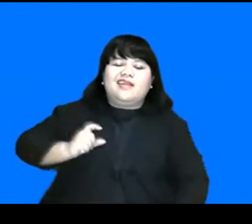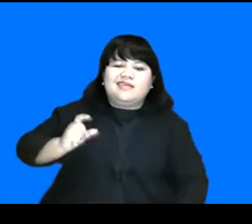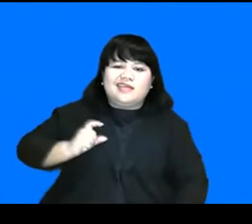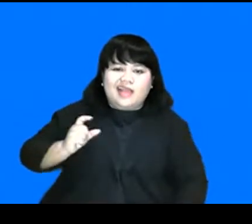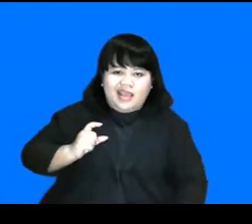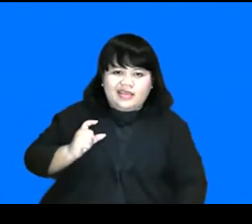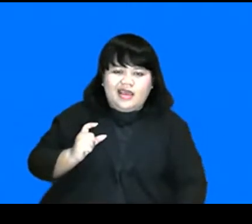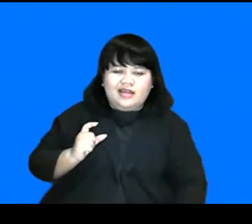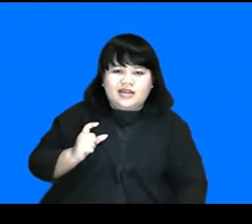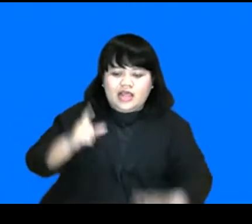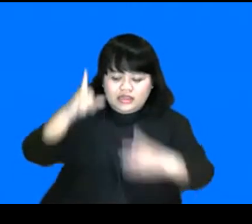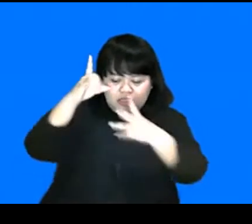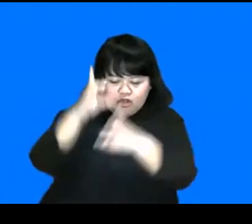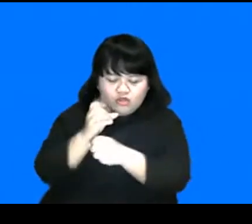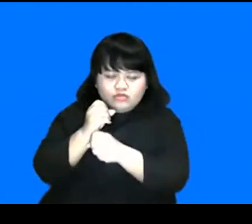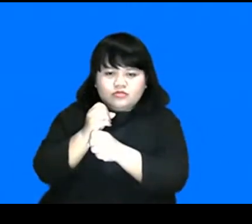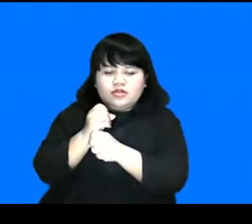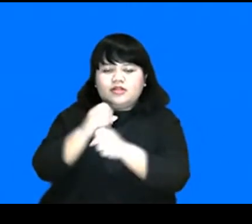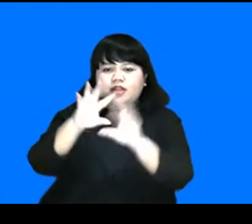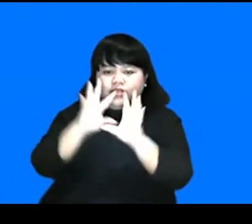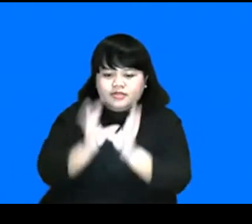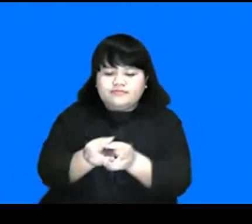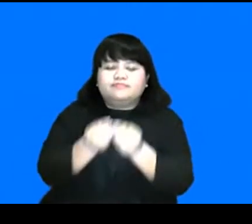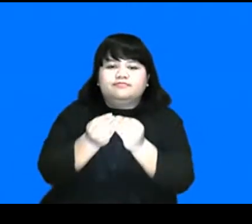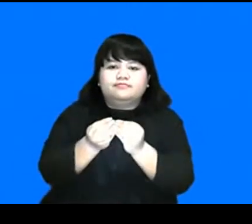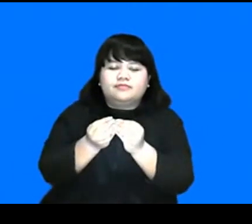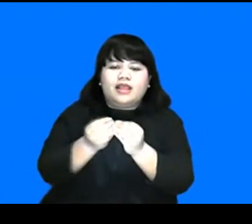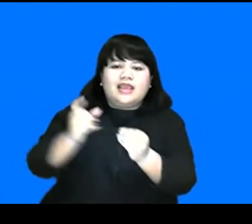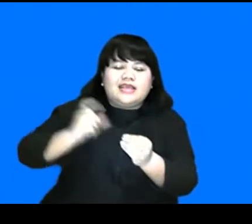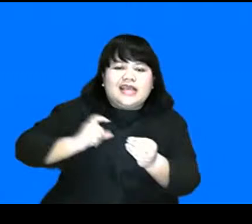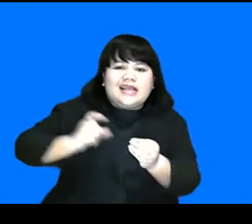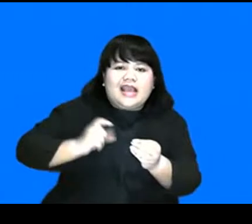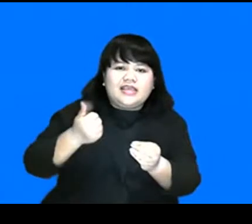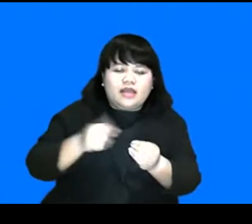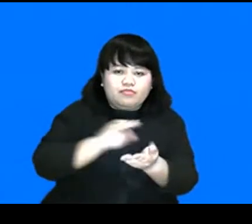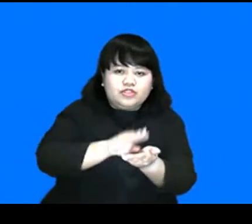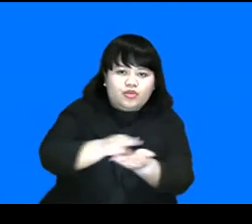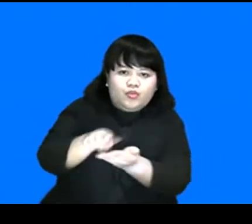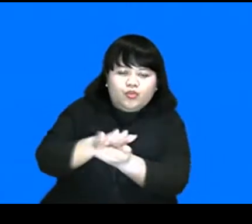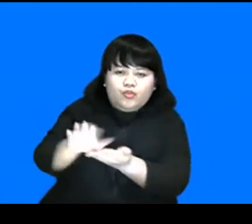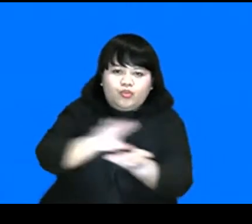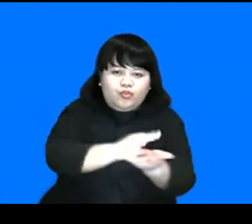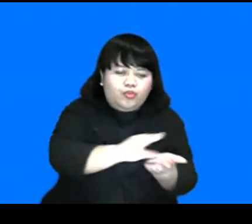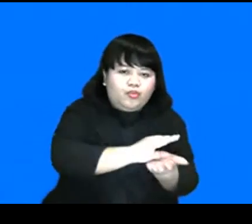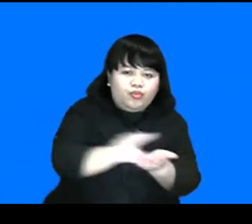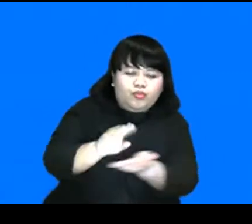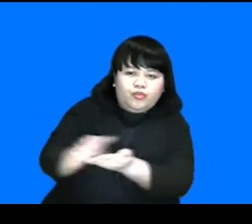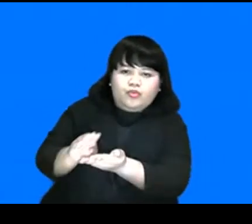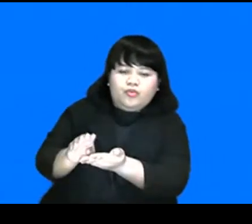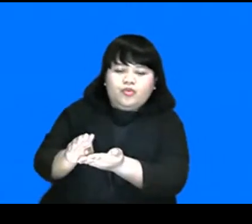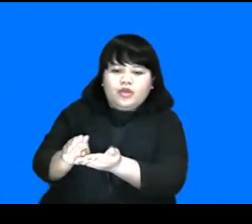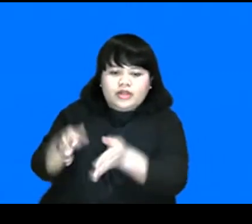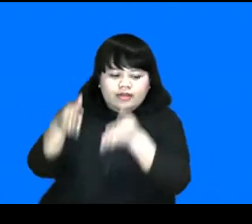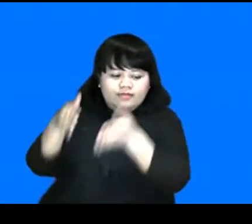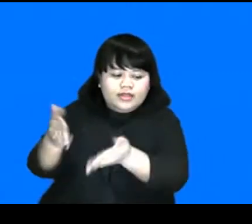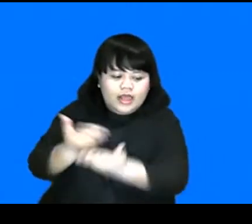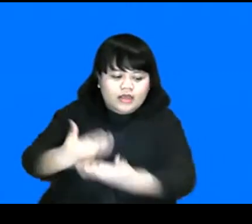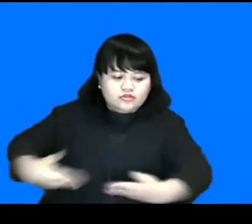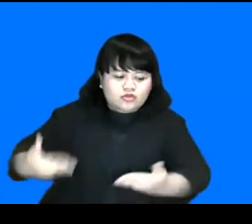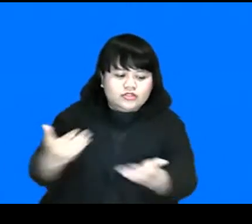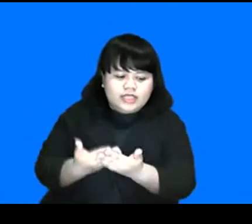to devolve it towards social sector spending, which will actually work for